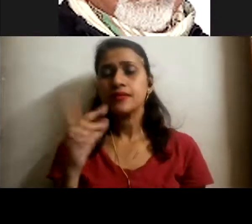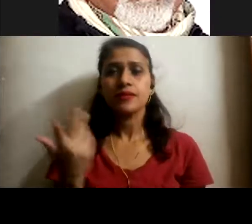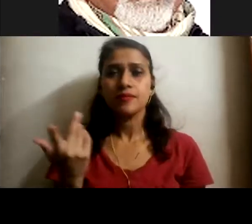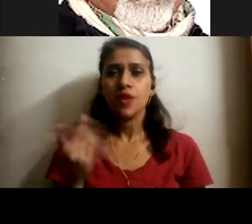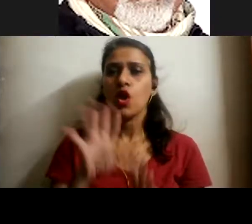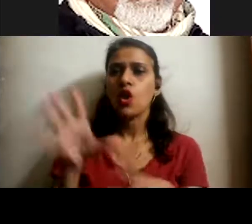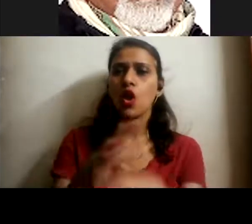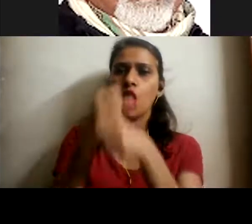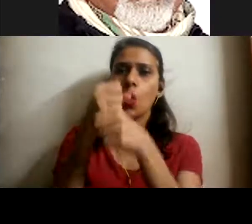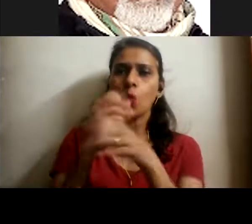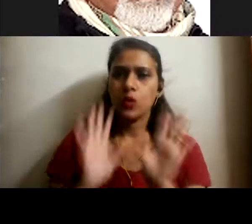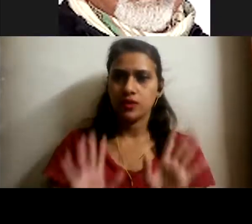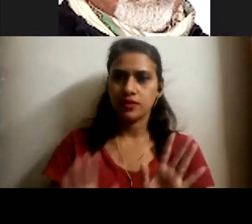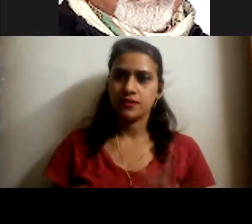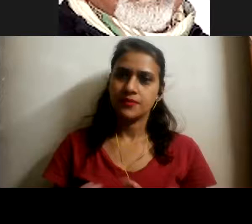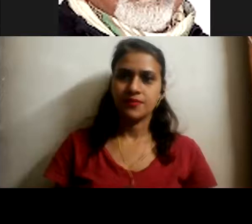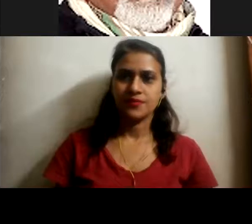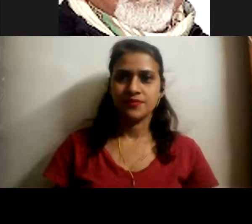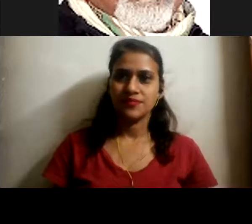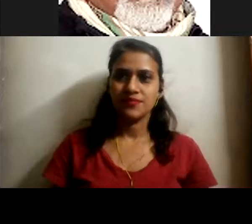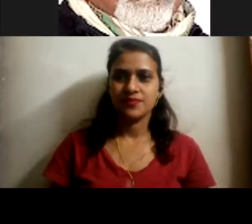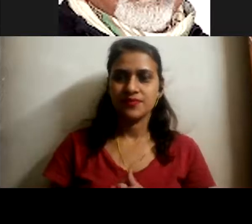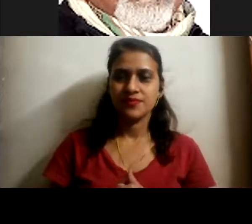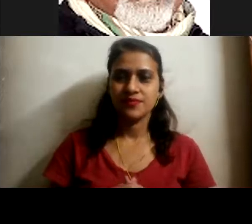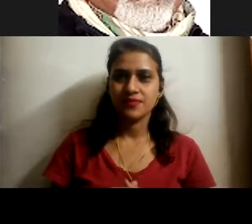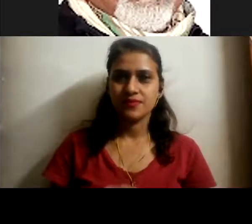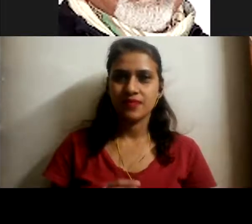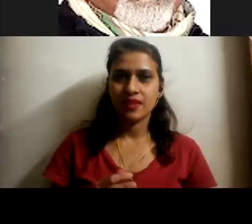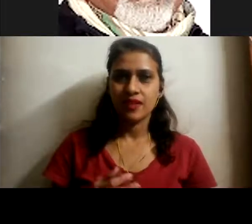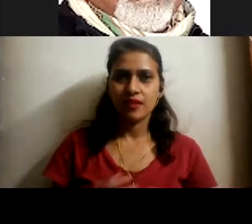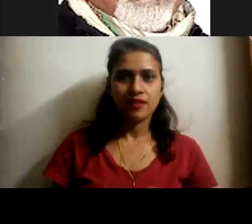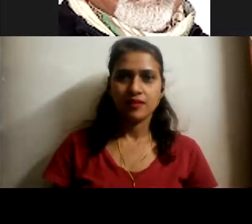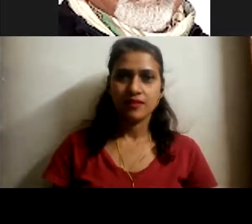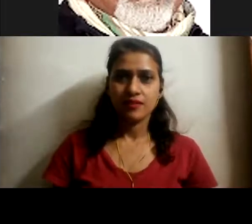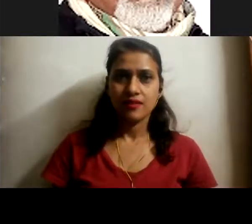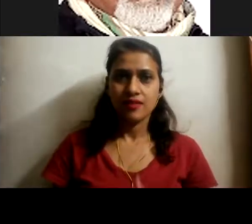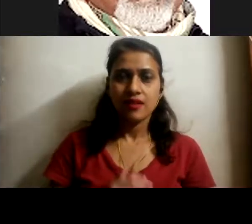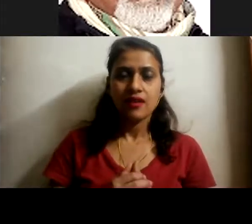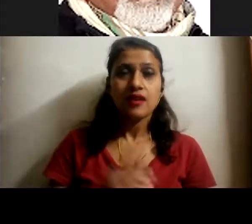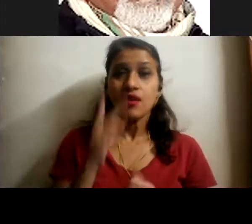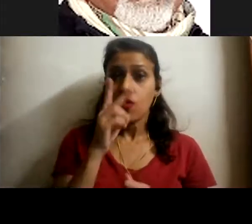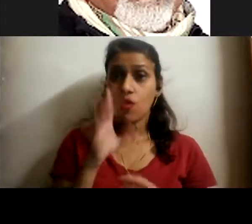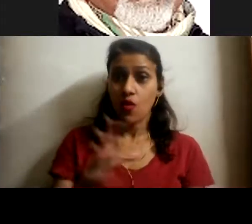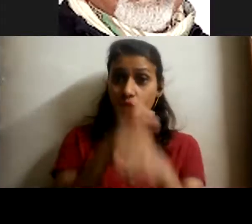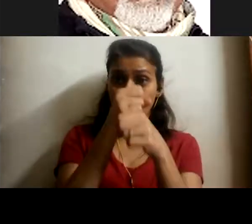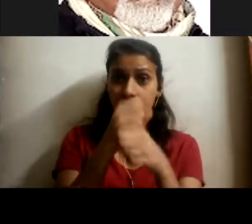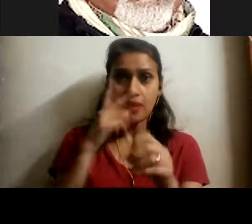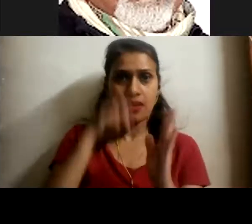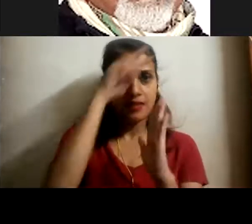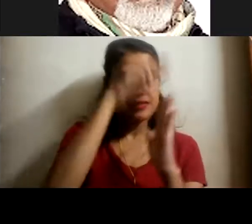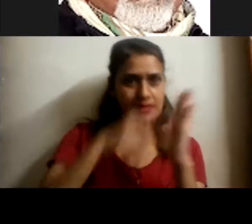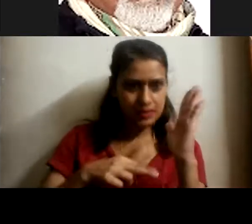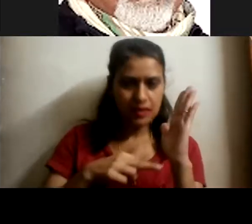conclusion part. Here, you have done certain analysis, you have gone through the